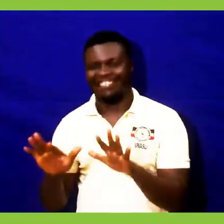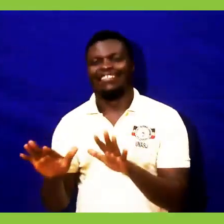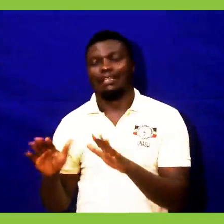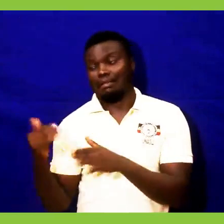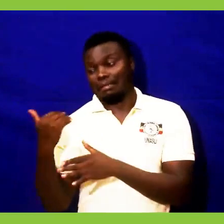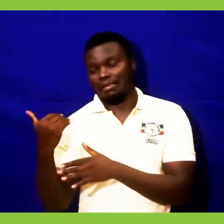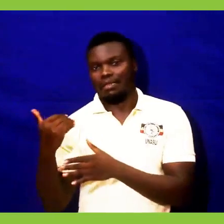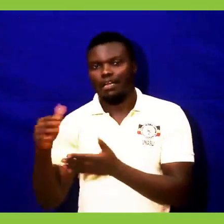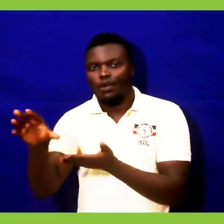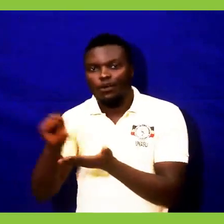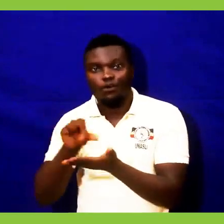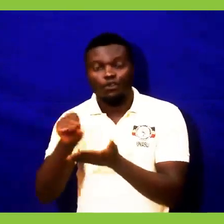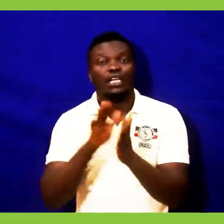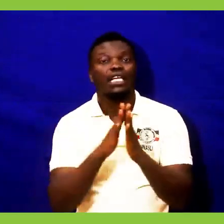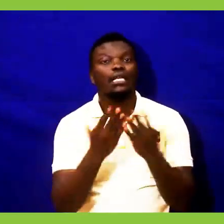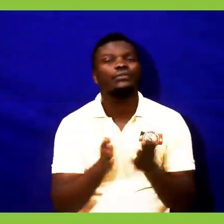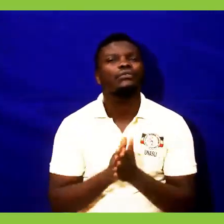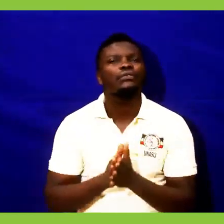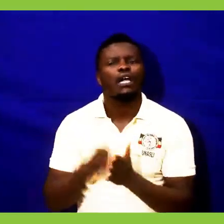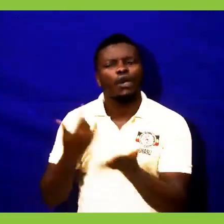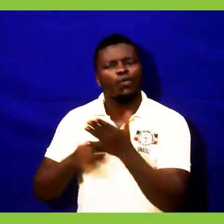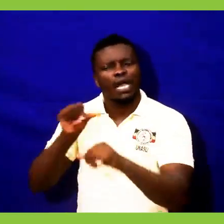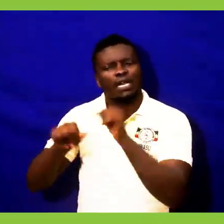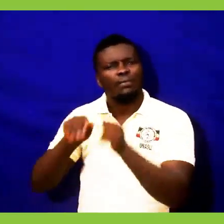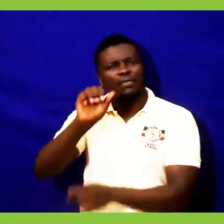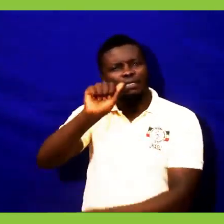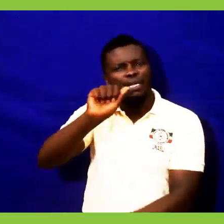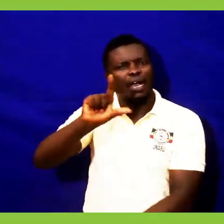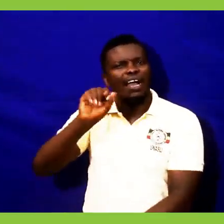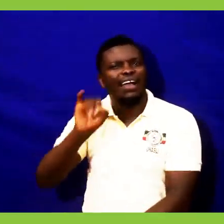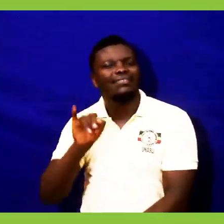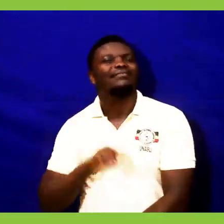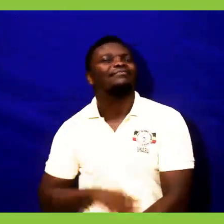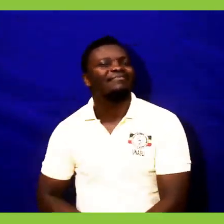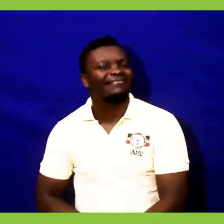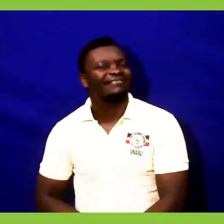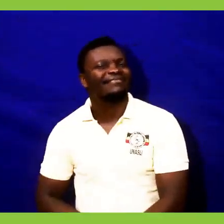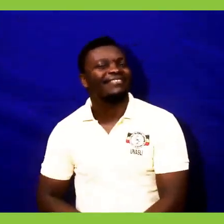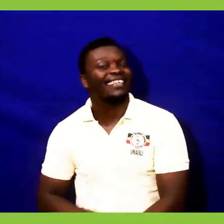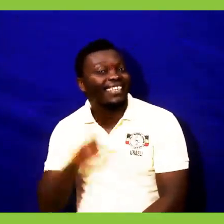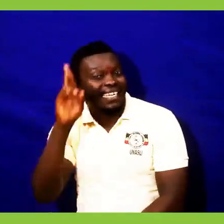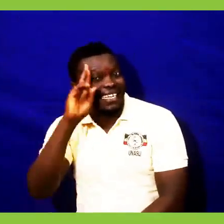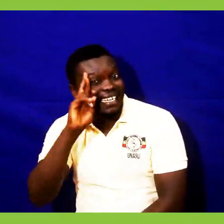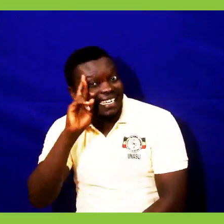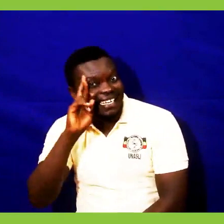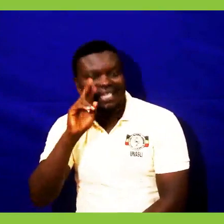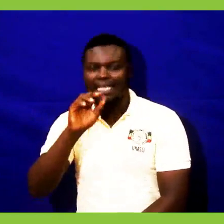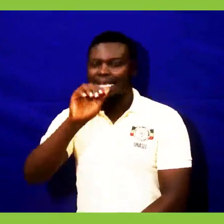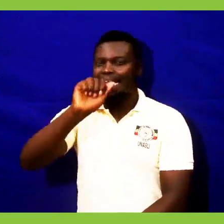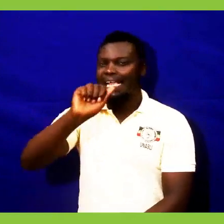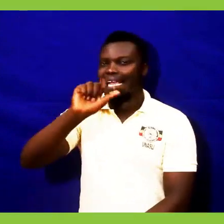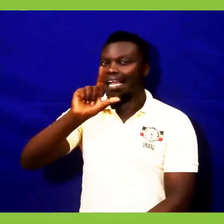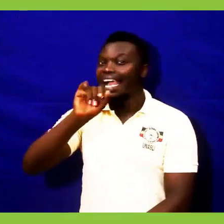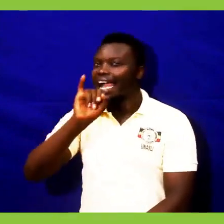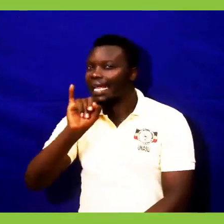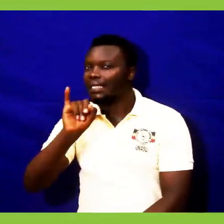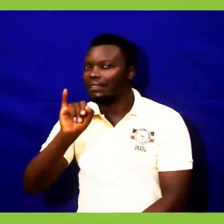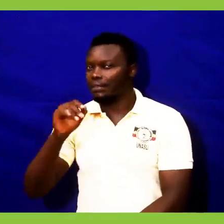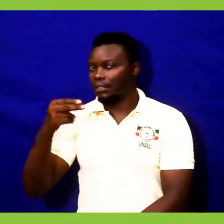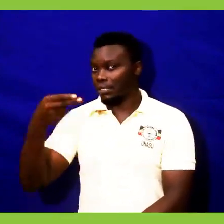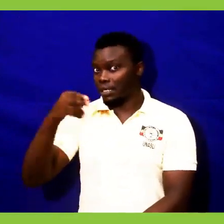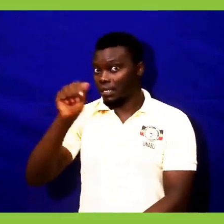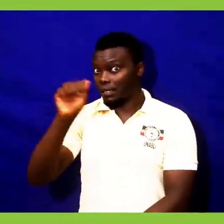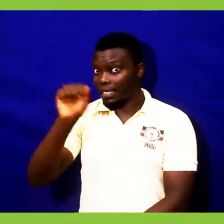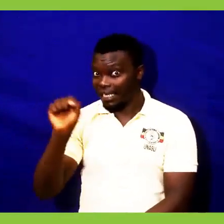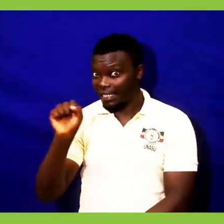What about Ali? You can say, Ali has just swept